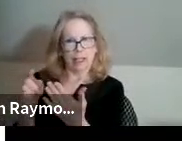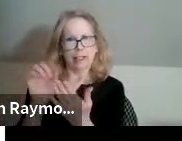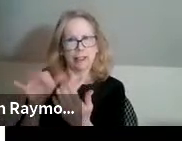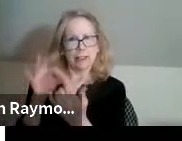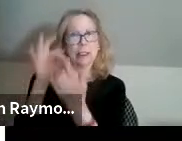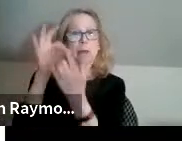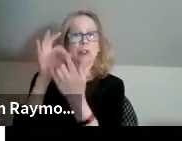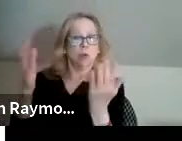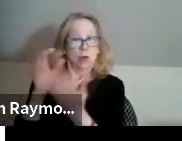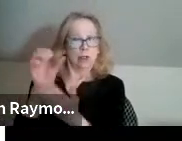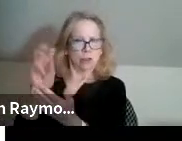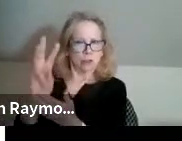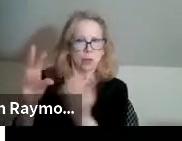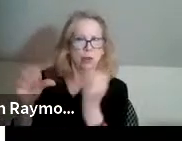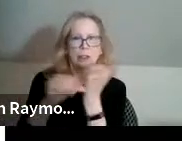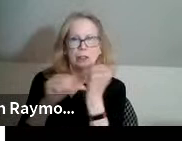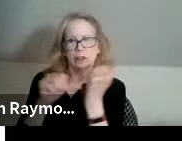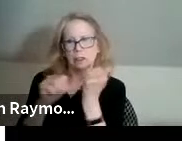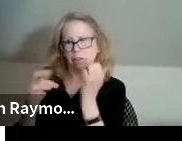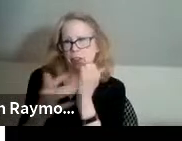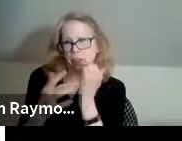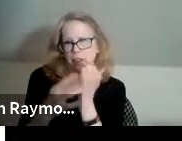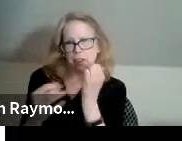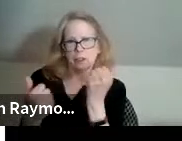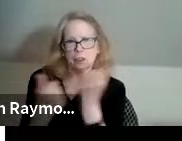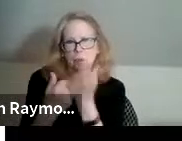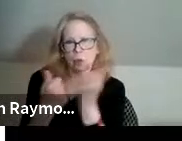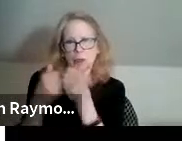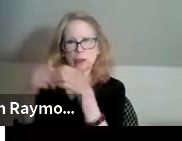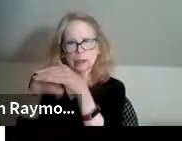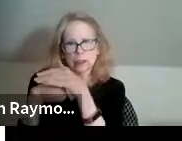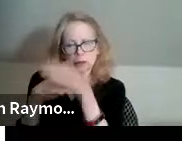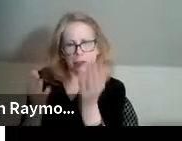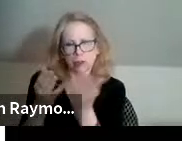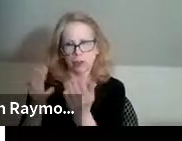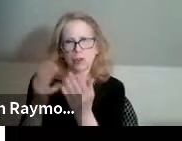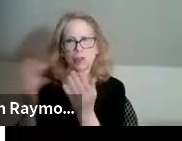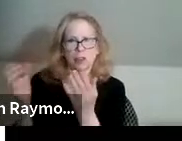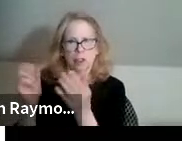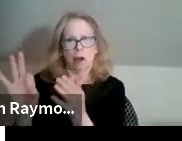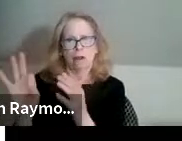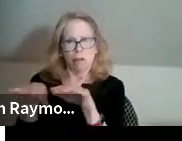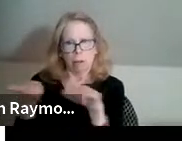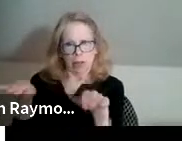that is assistive technology and supports the accessibility services of the platform.